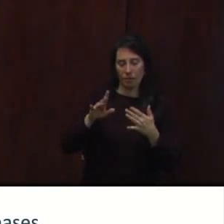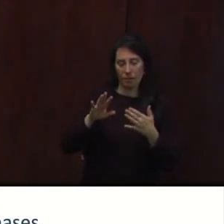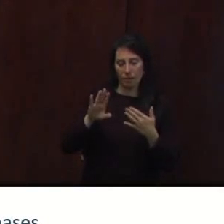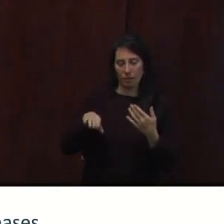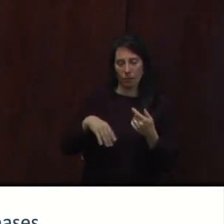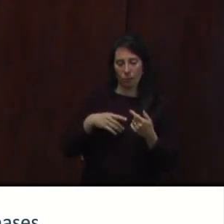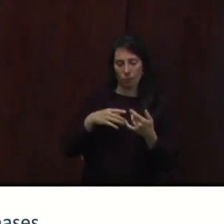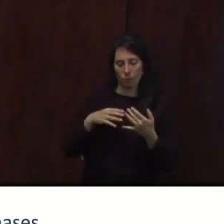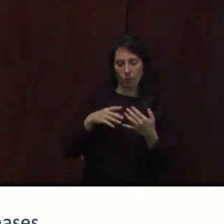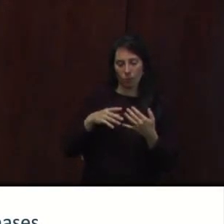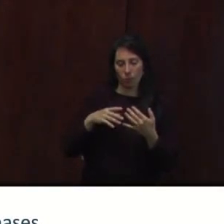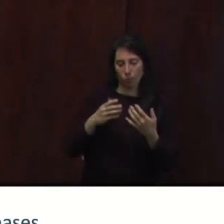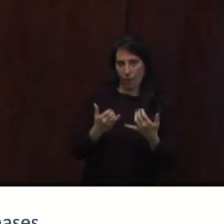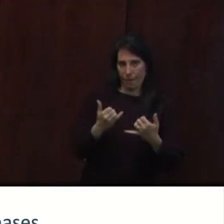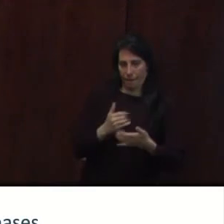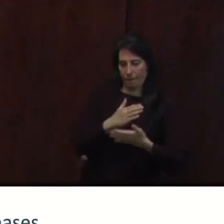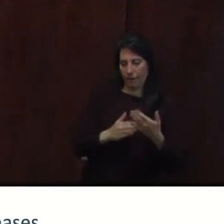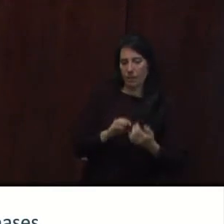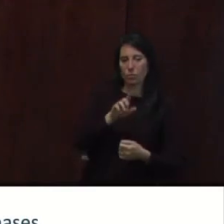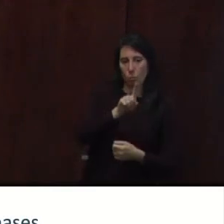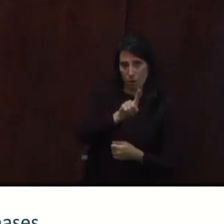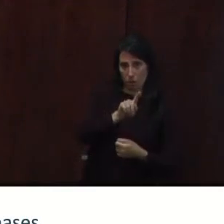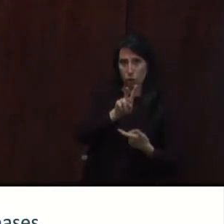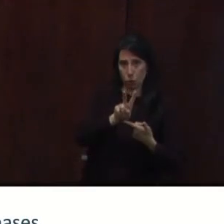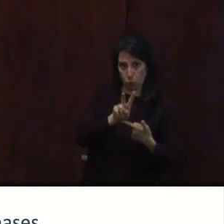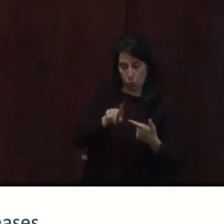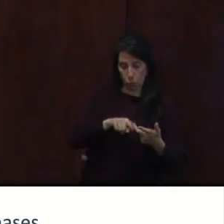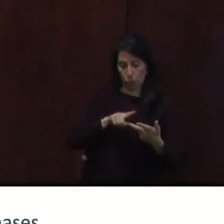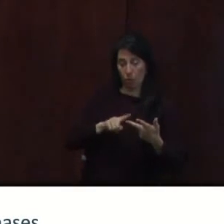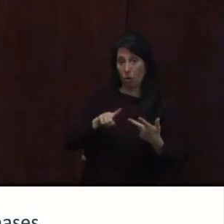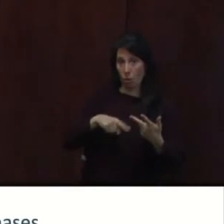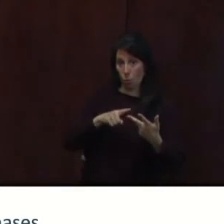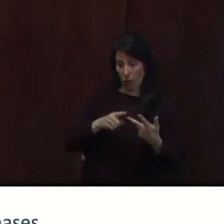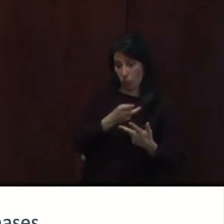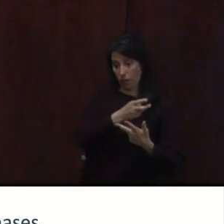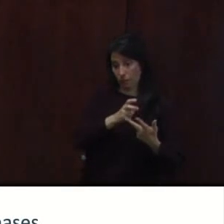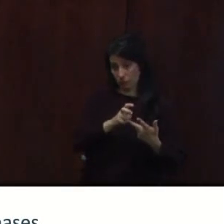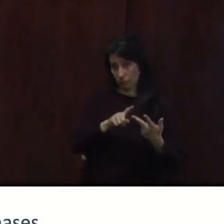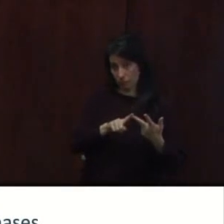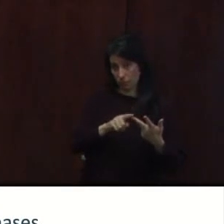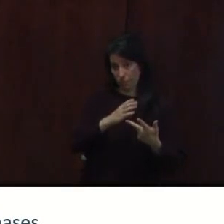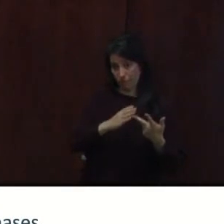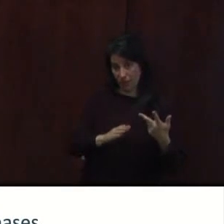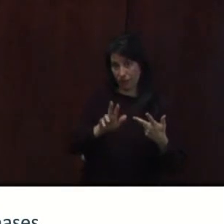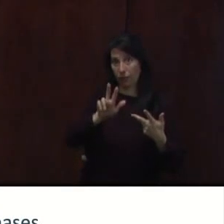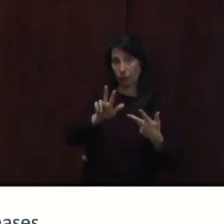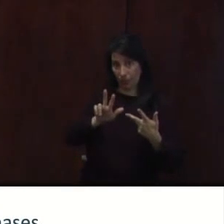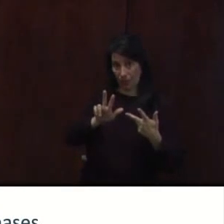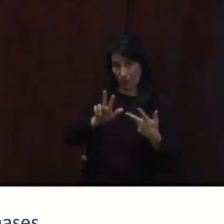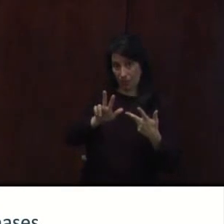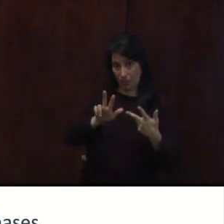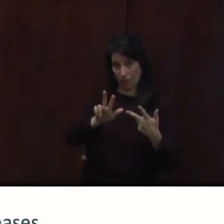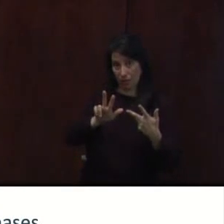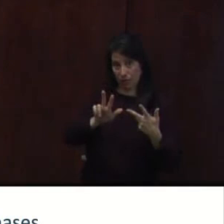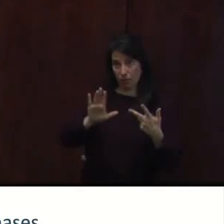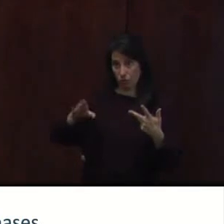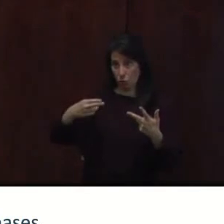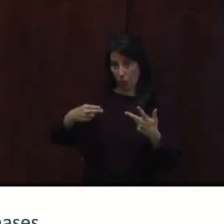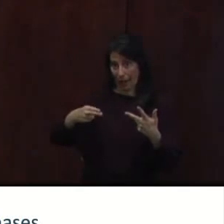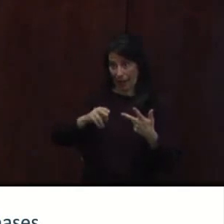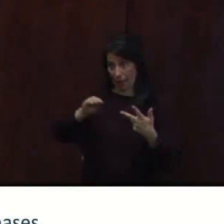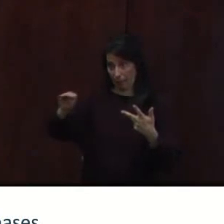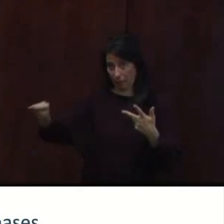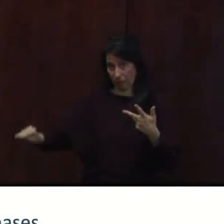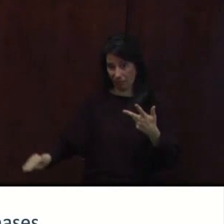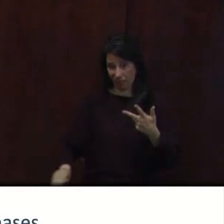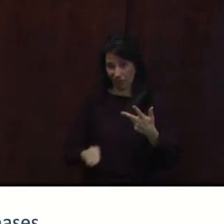if right now we're in phase 1 and 2, and when we open phase 3, they'll be at the bottom. But if someone else from phase 1 and 2 called in after